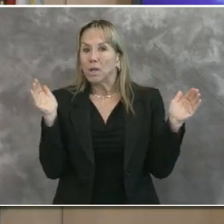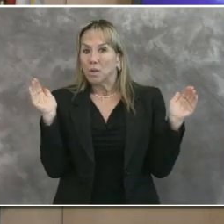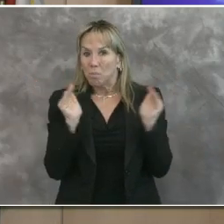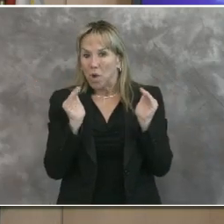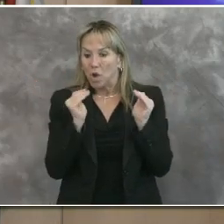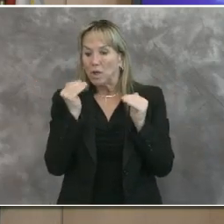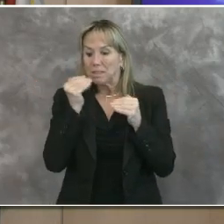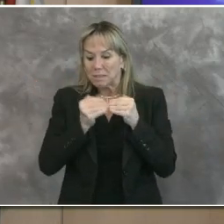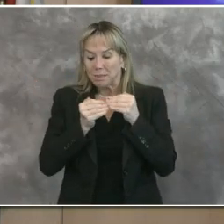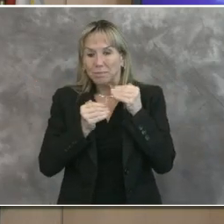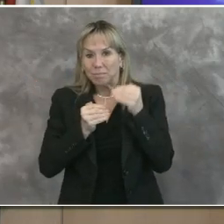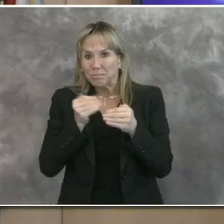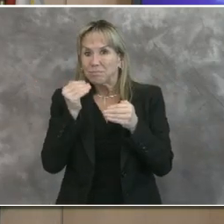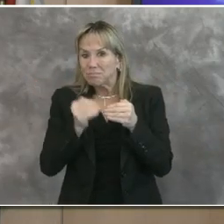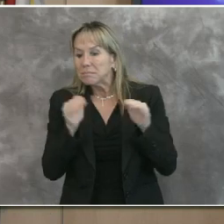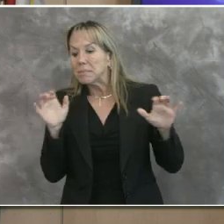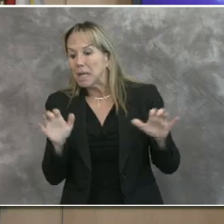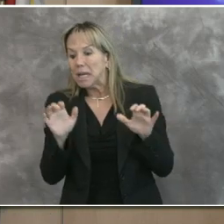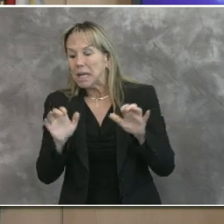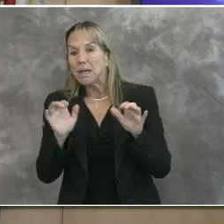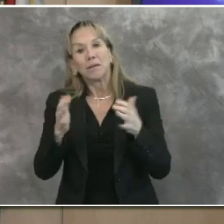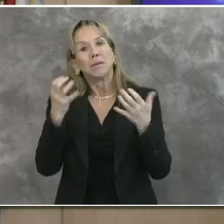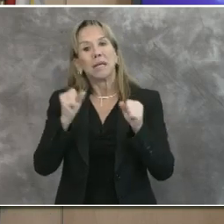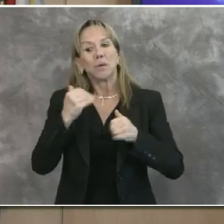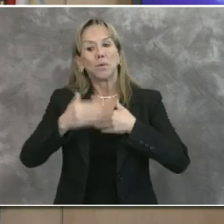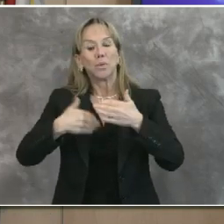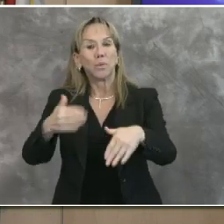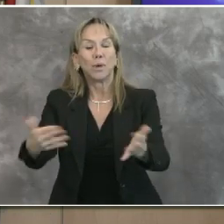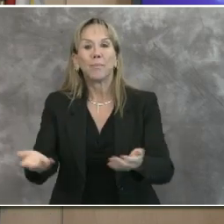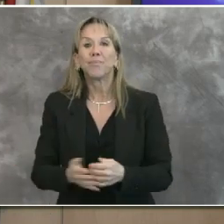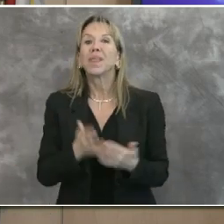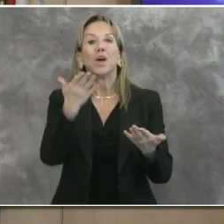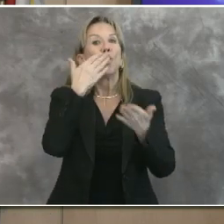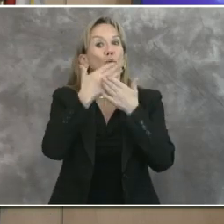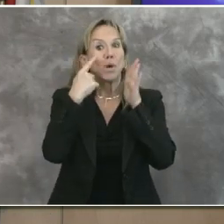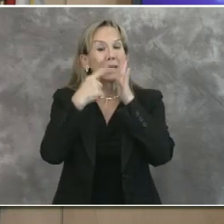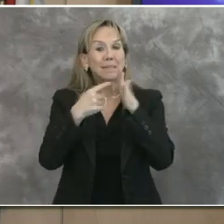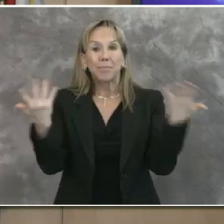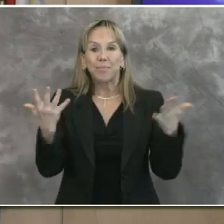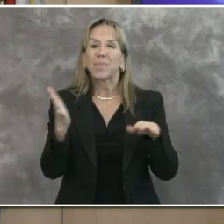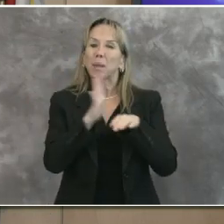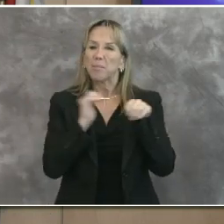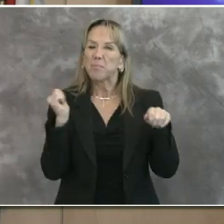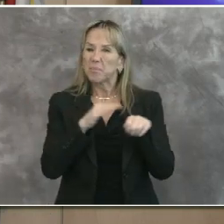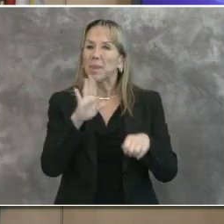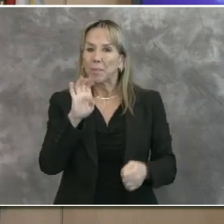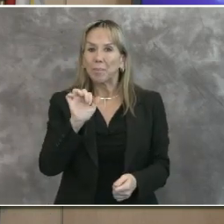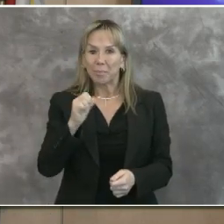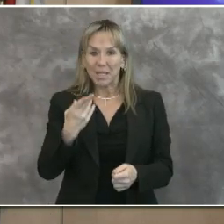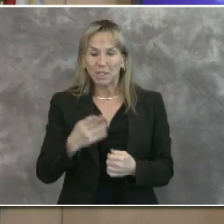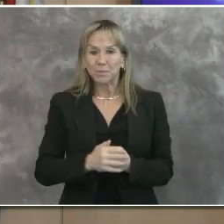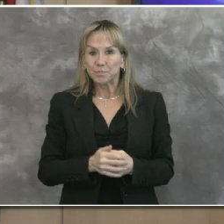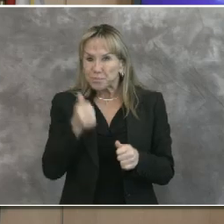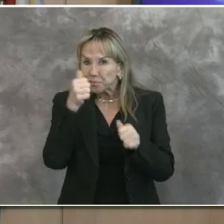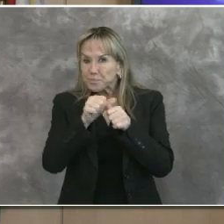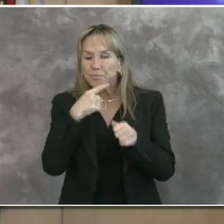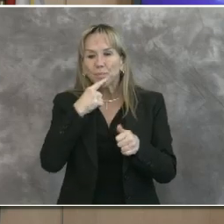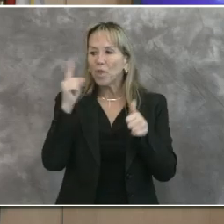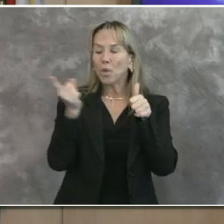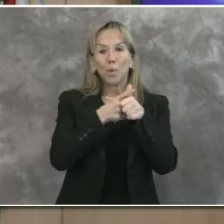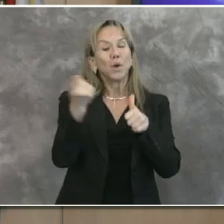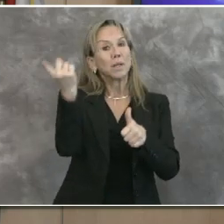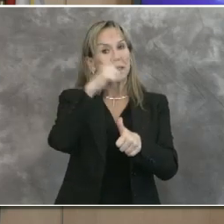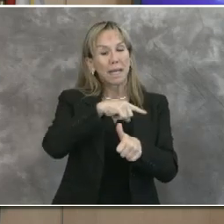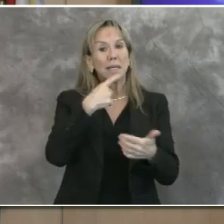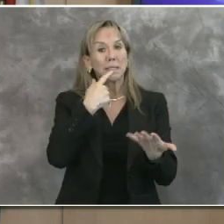and begin forward progress. The beaches are a good example. We've said from day one that it is not only okay, but